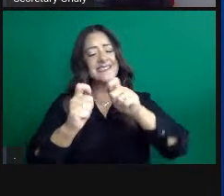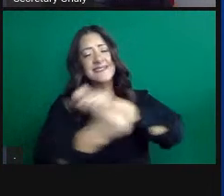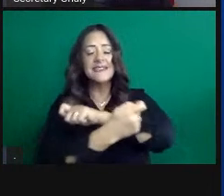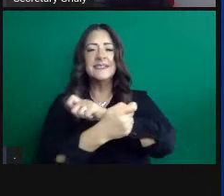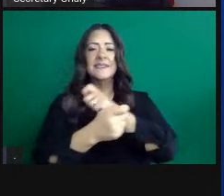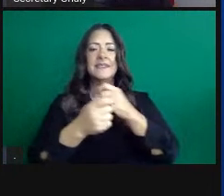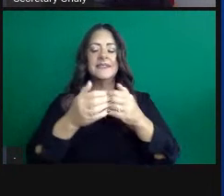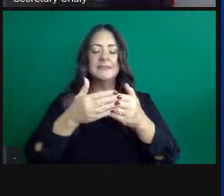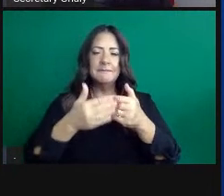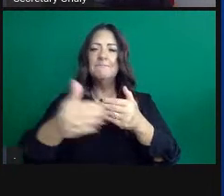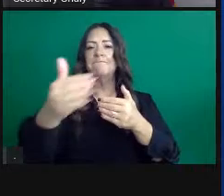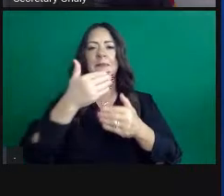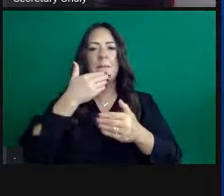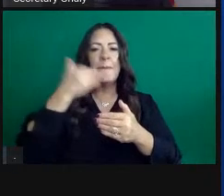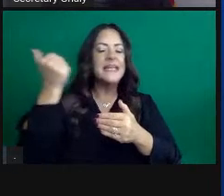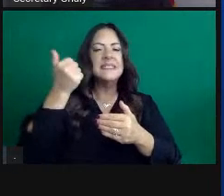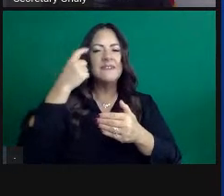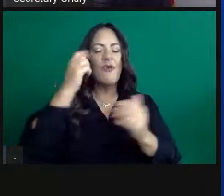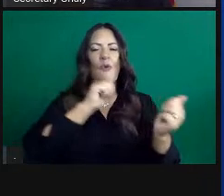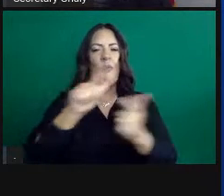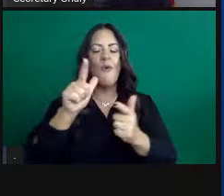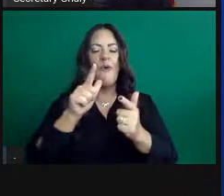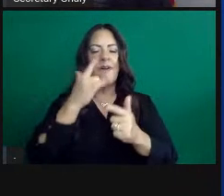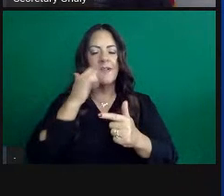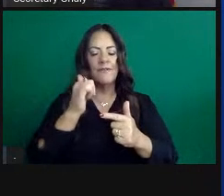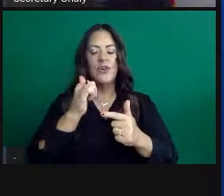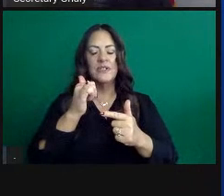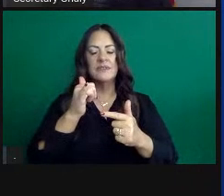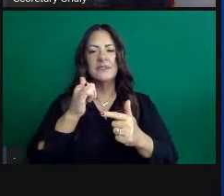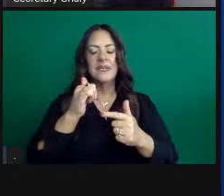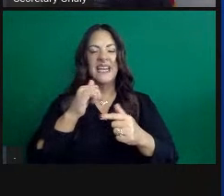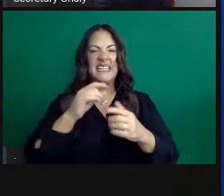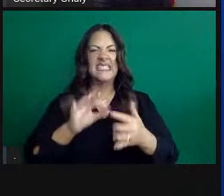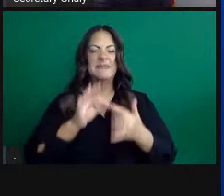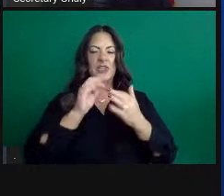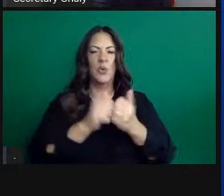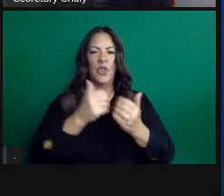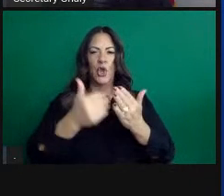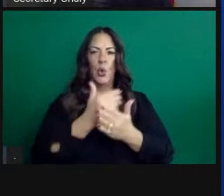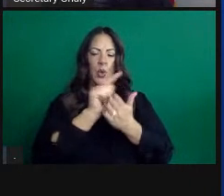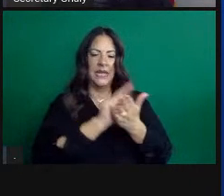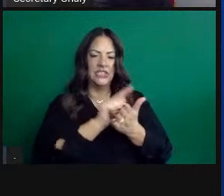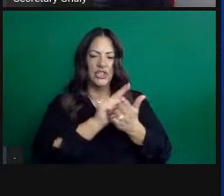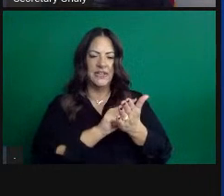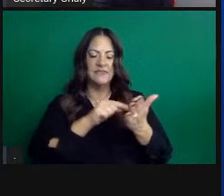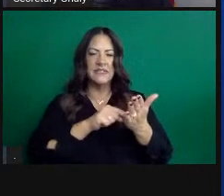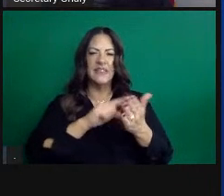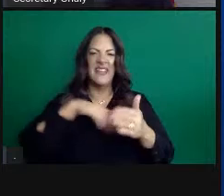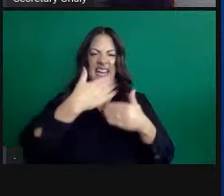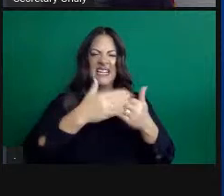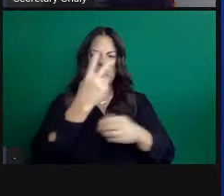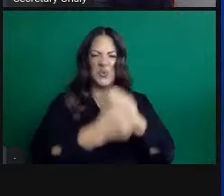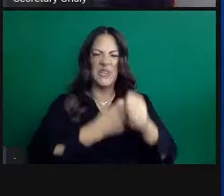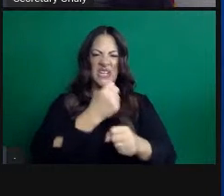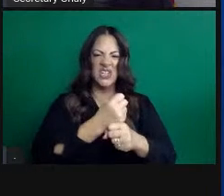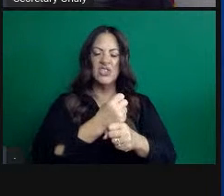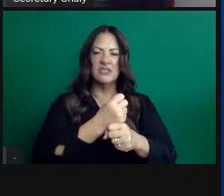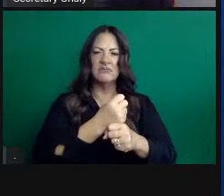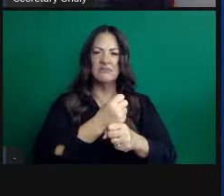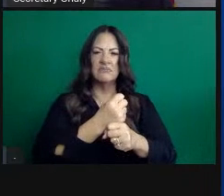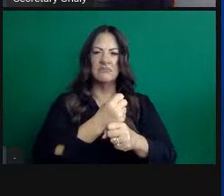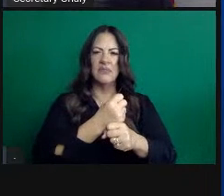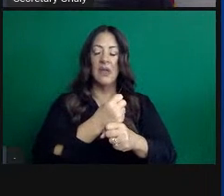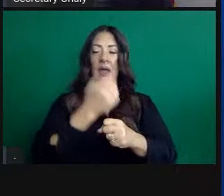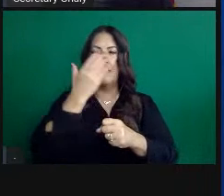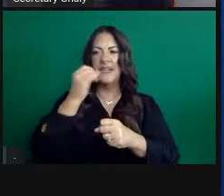with initiatives over the next 2 years that are focused on all of the things we've talked about through this pandemic, but we amplify more